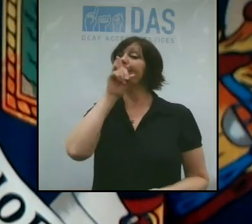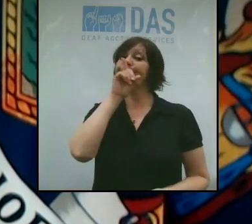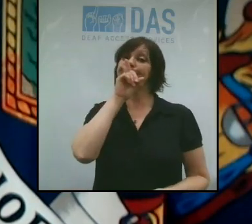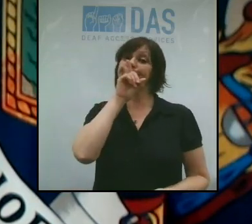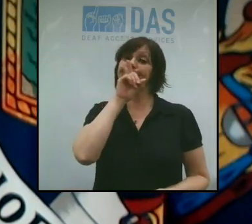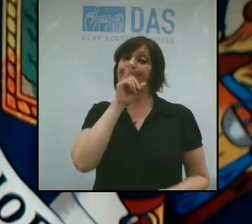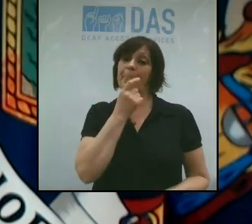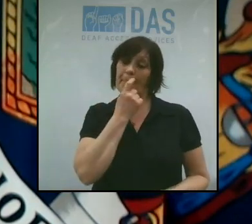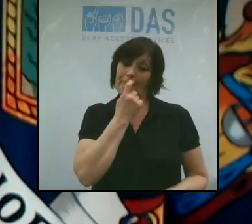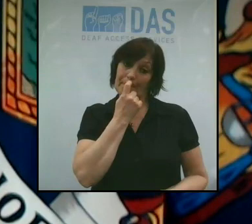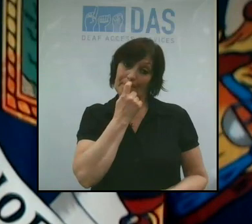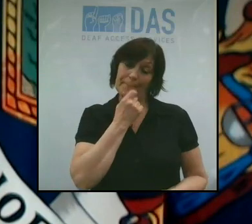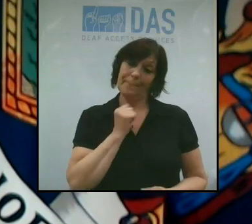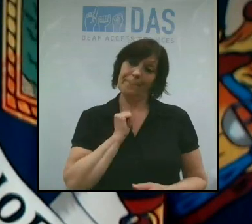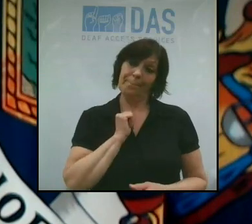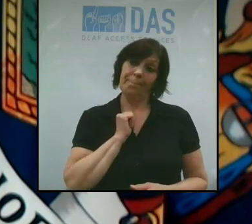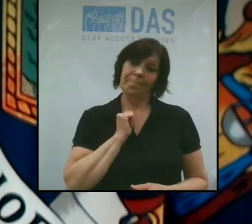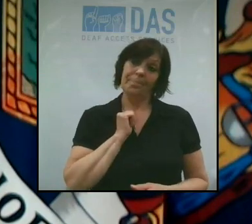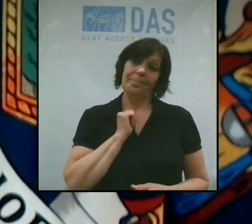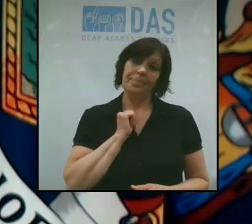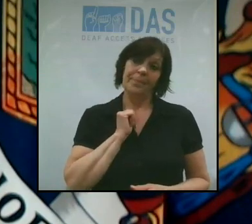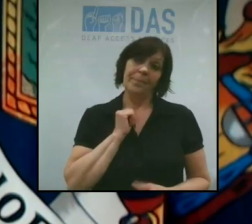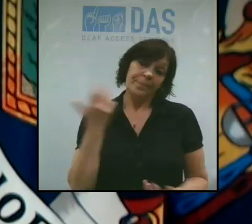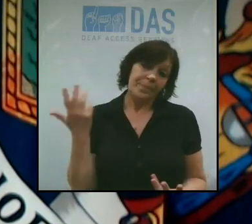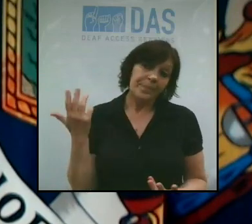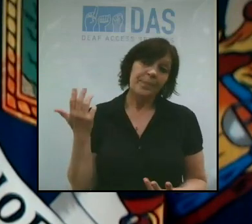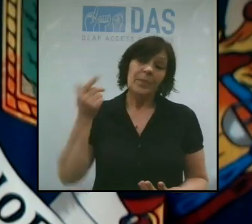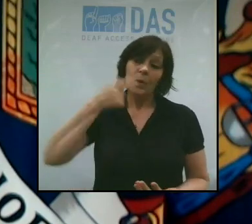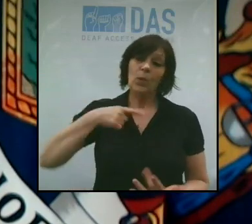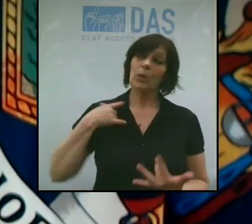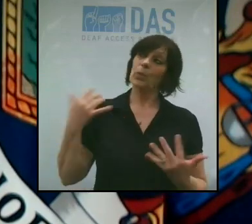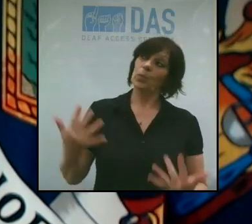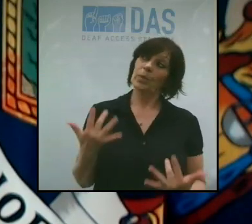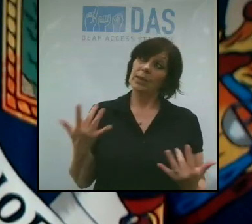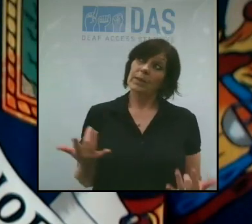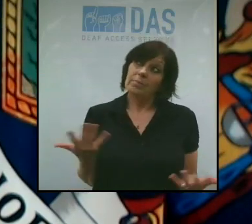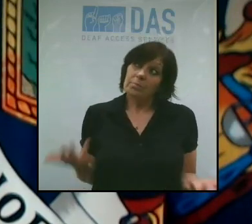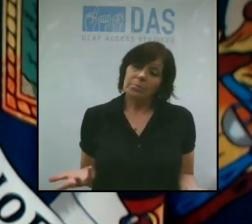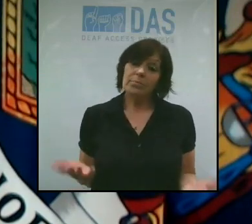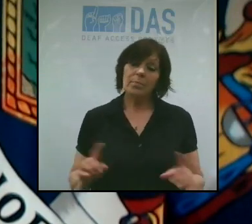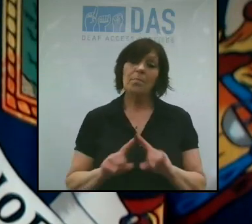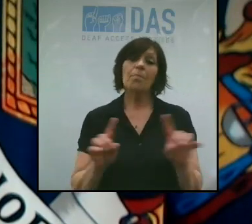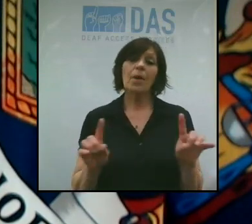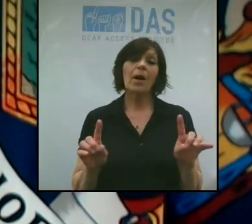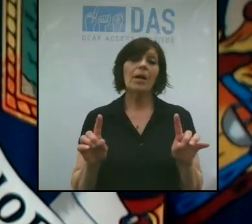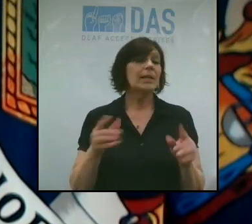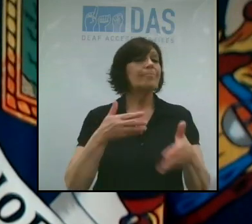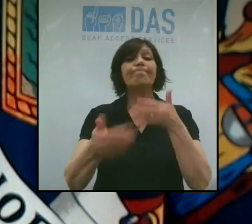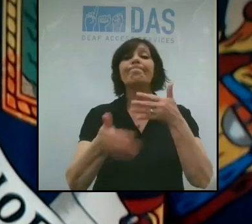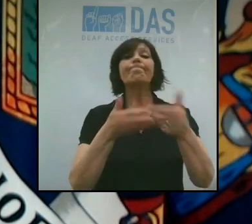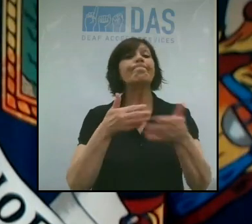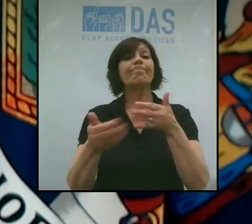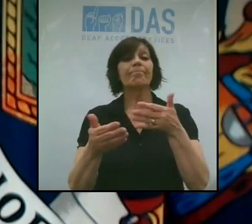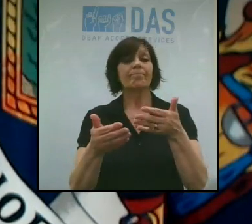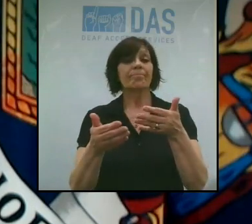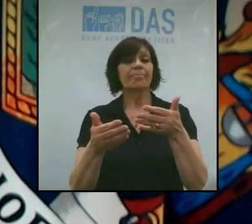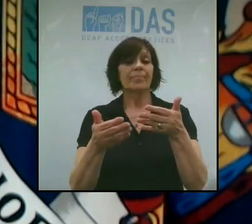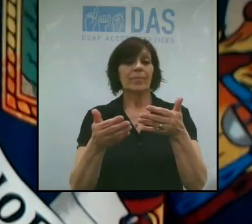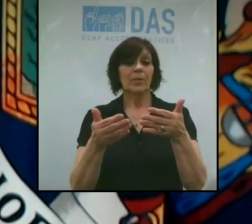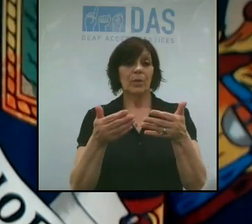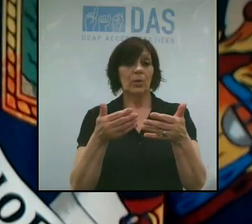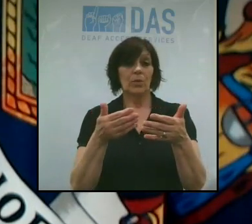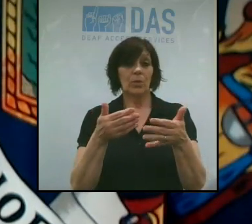to whether summer camps will be open, so we're in a waiting pattern. But, regardless, whatever type